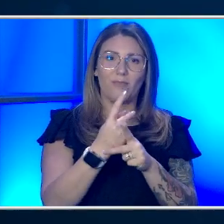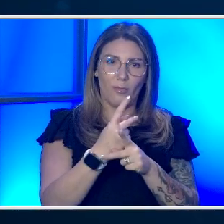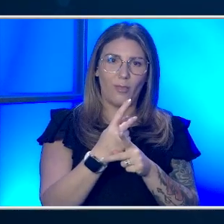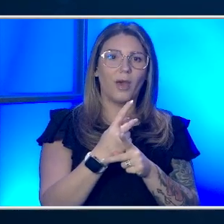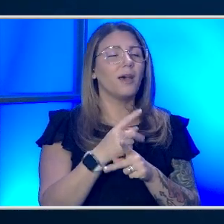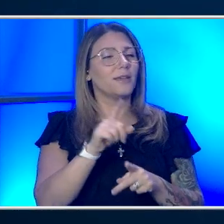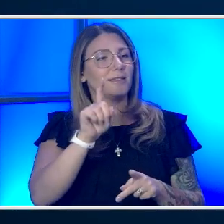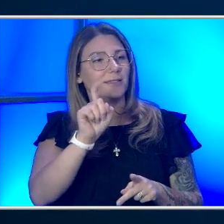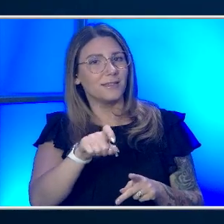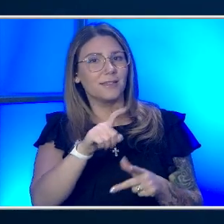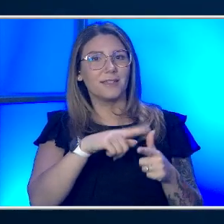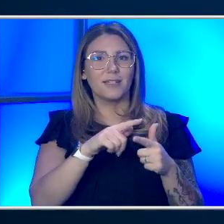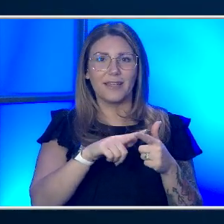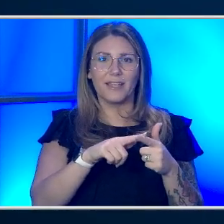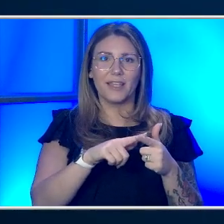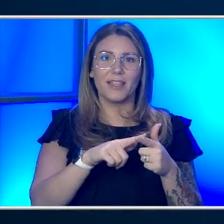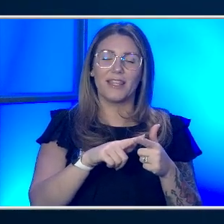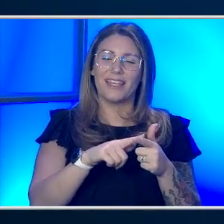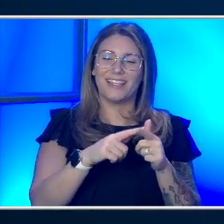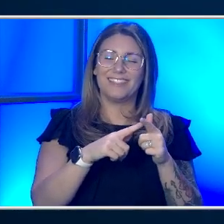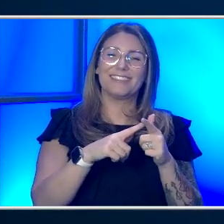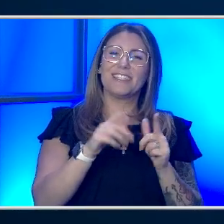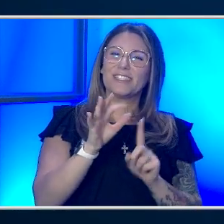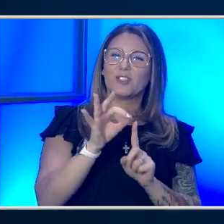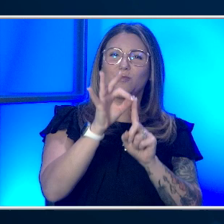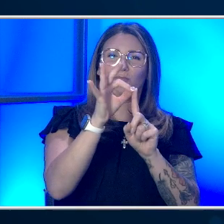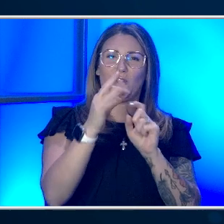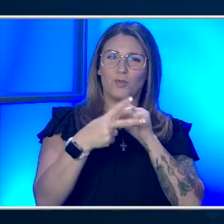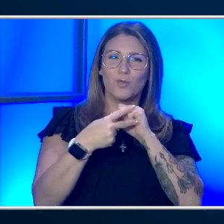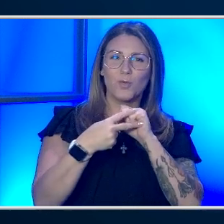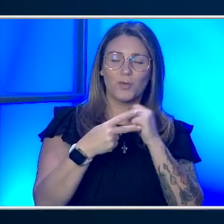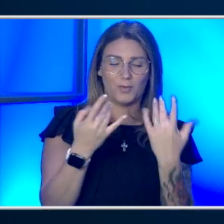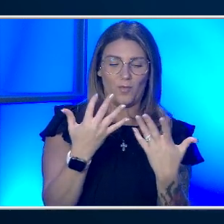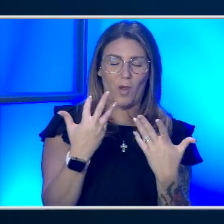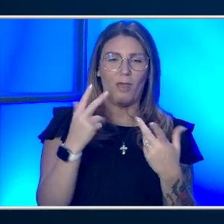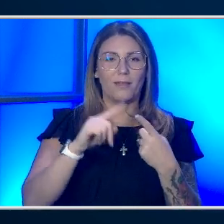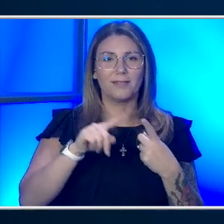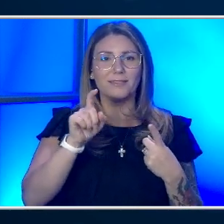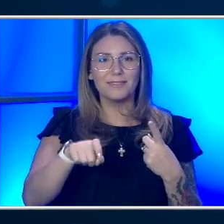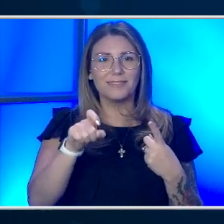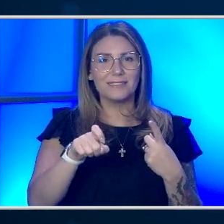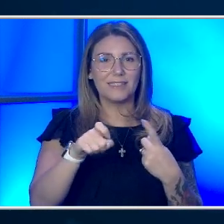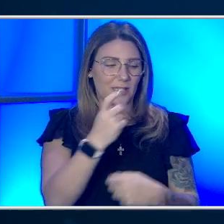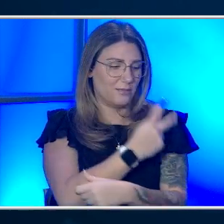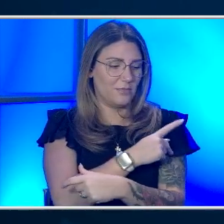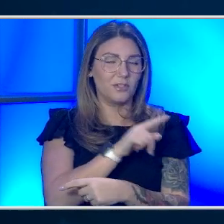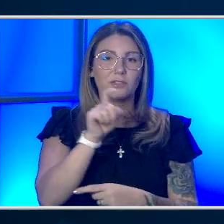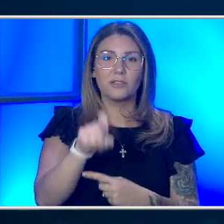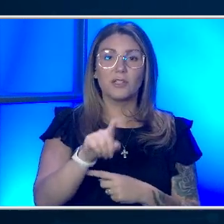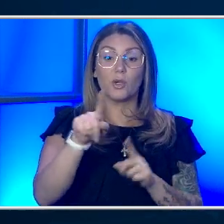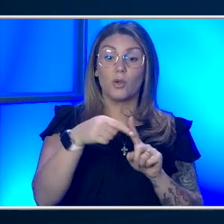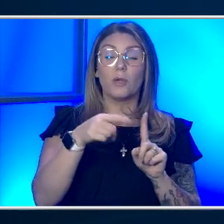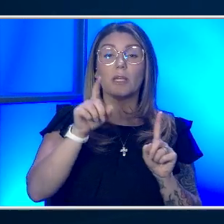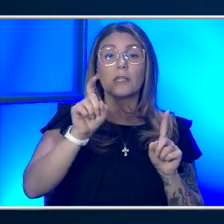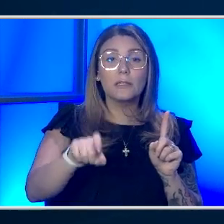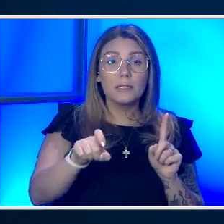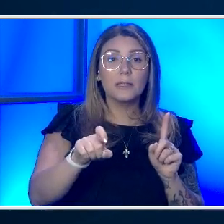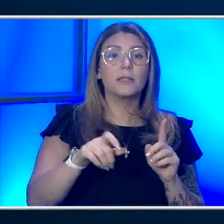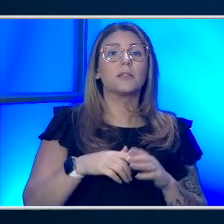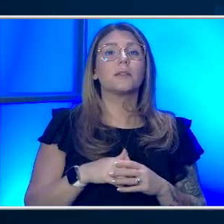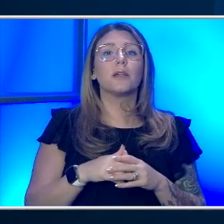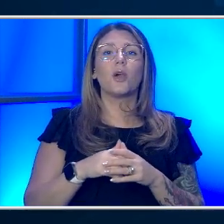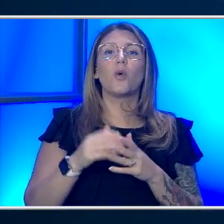in special storage and wait until it is needed at the patient's bedside. Once it's needed, they will pull it out of